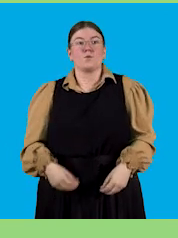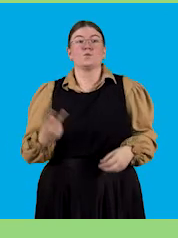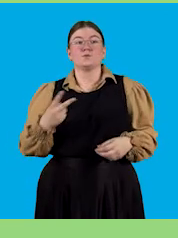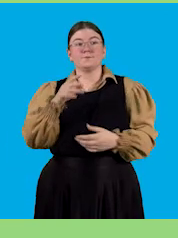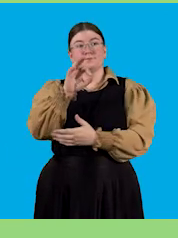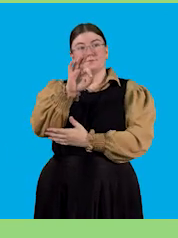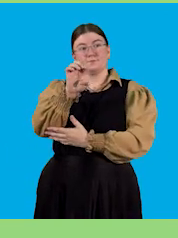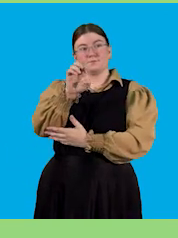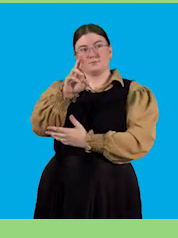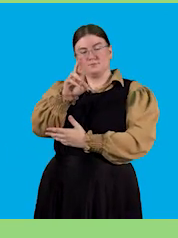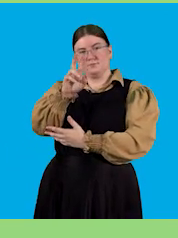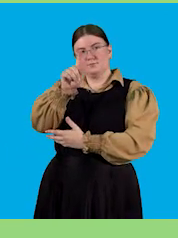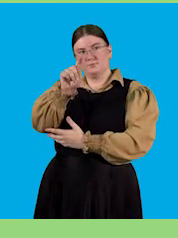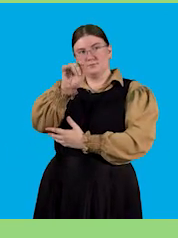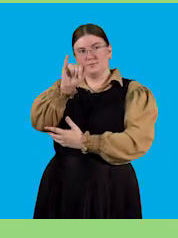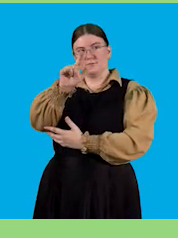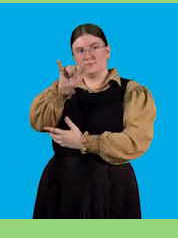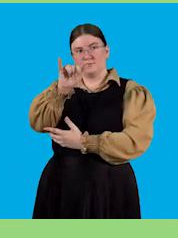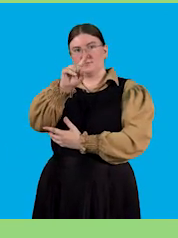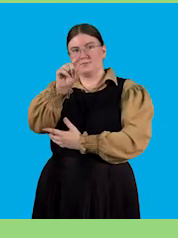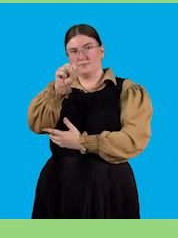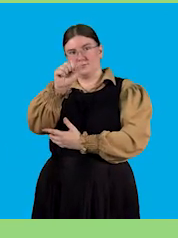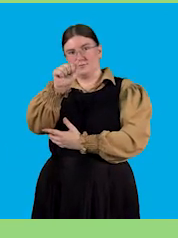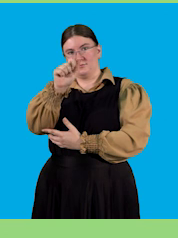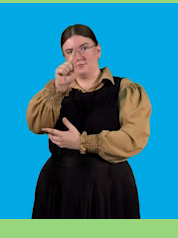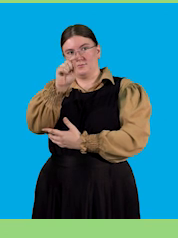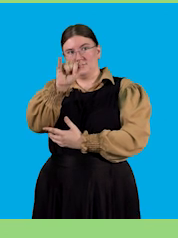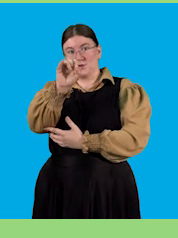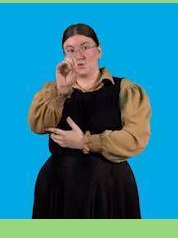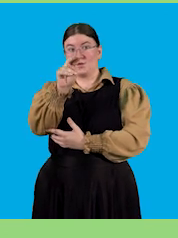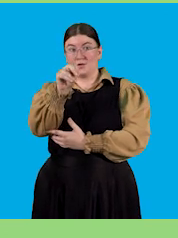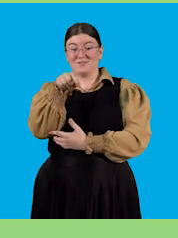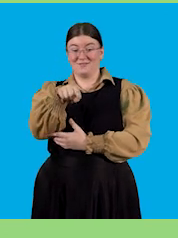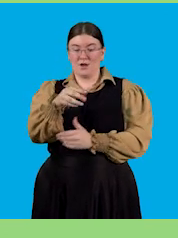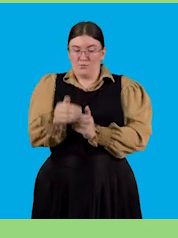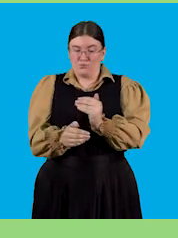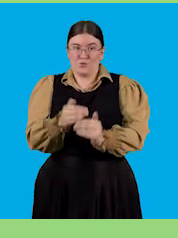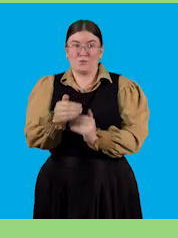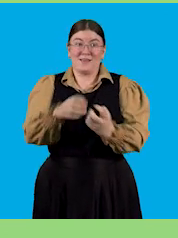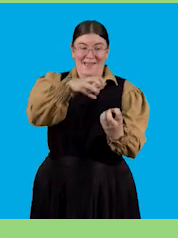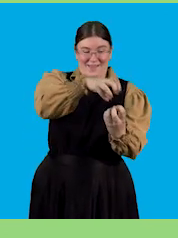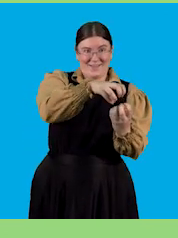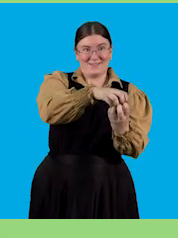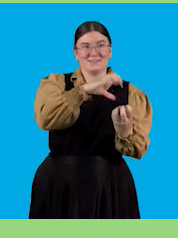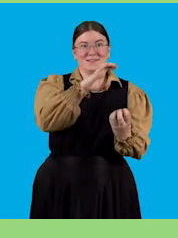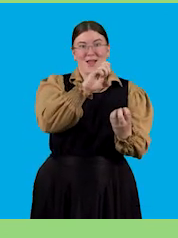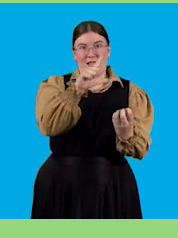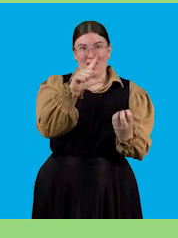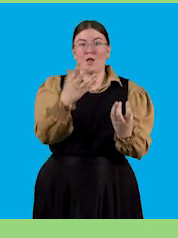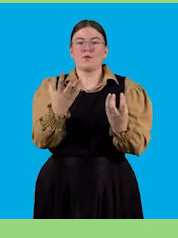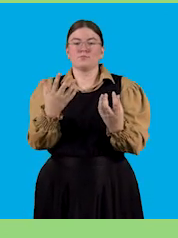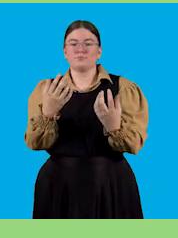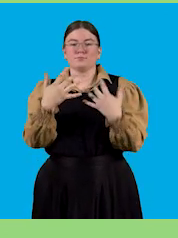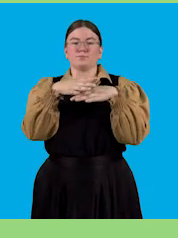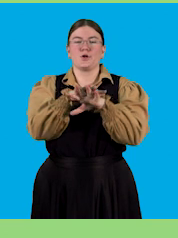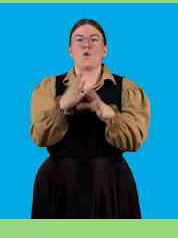is a process that involves the fusion of an egg cell with a sperm cell. We are also